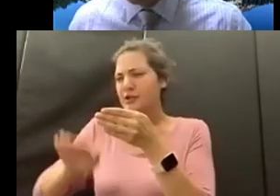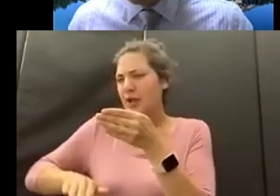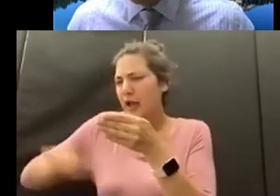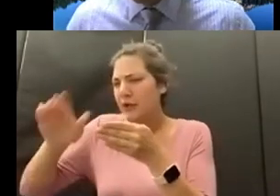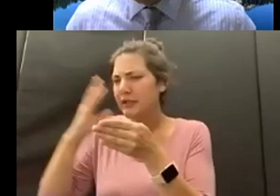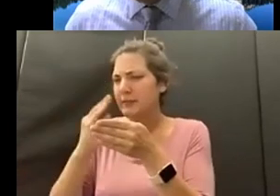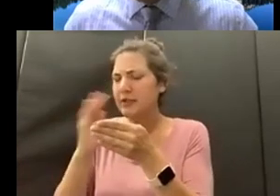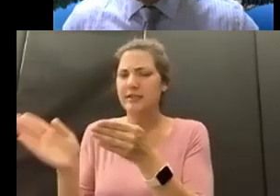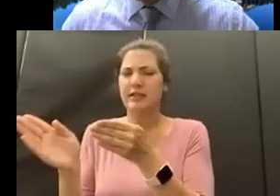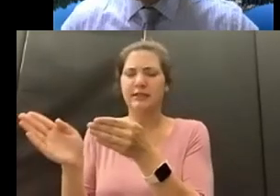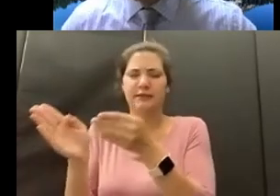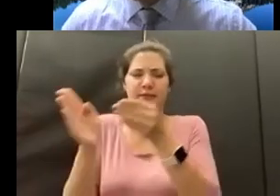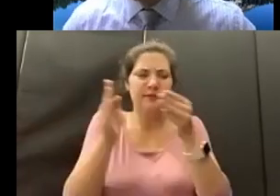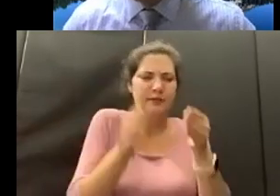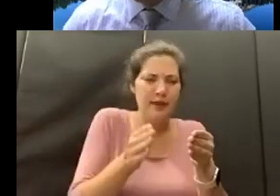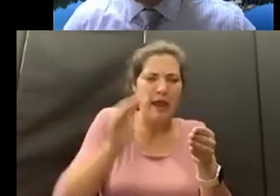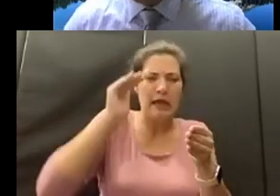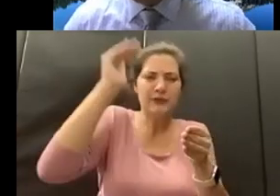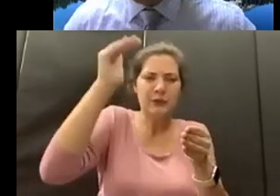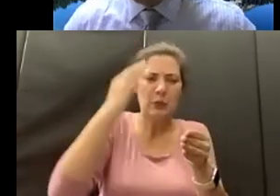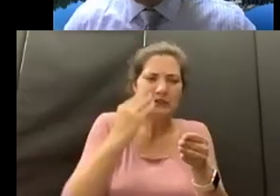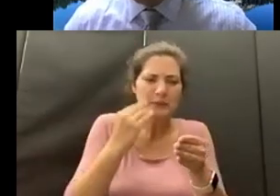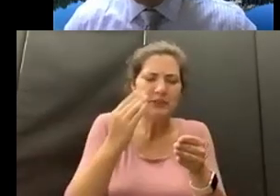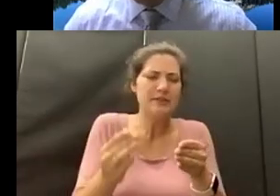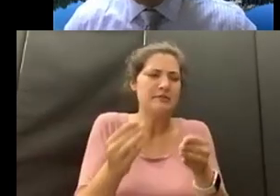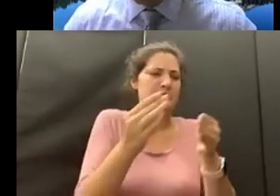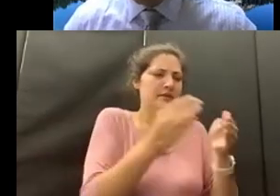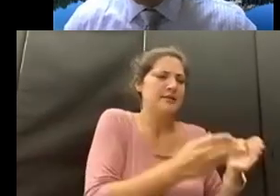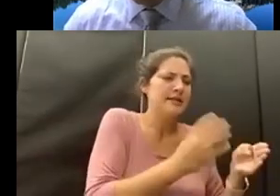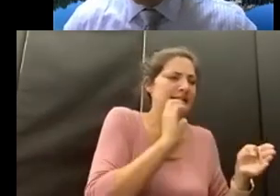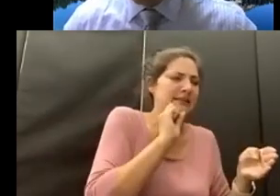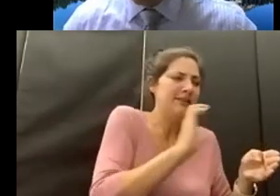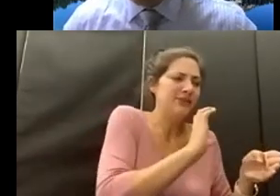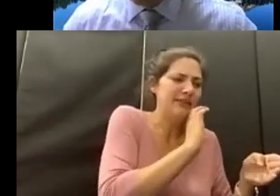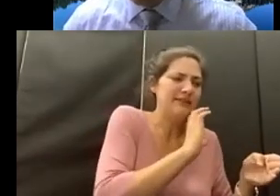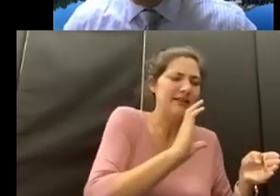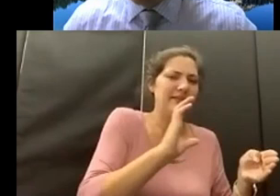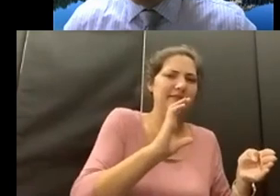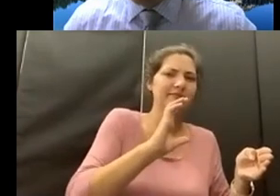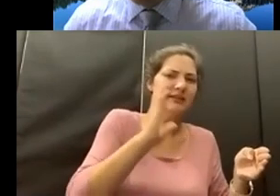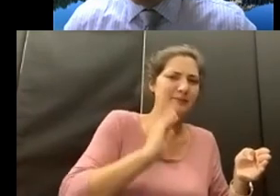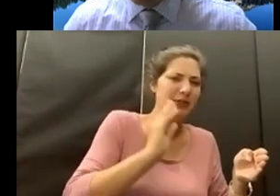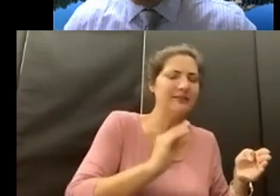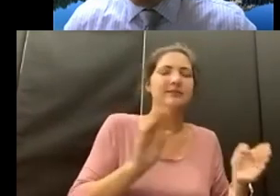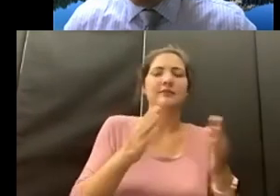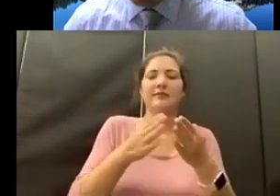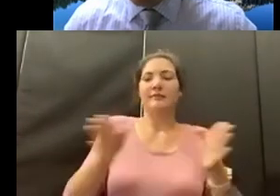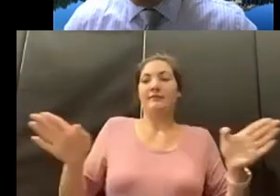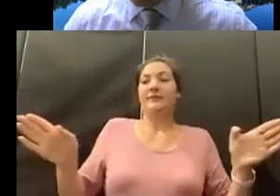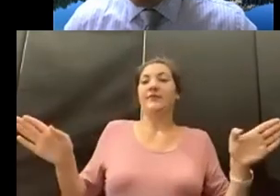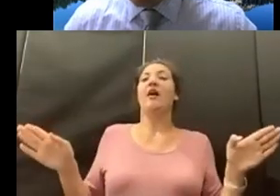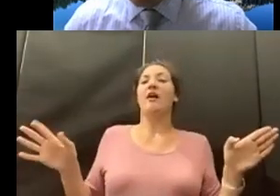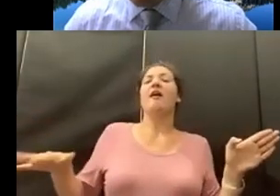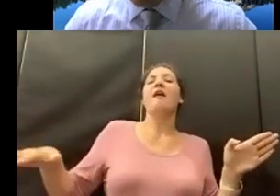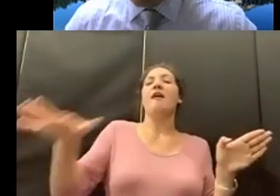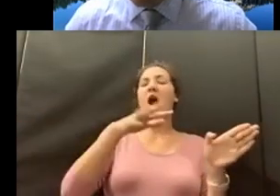and we start to look at this as one large integrated plan, I think that we are going to be